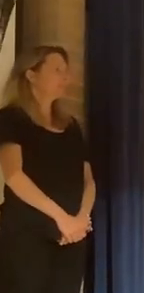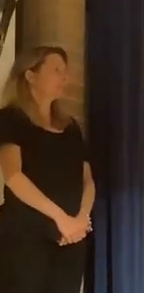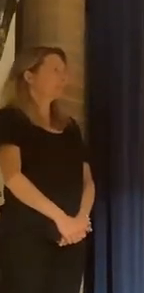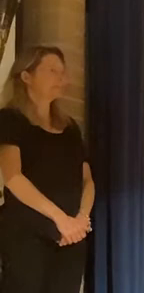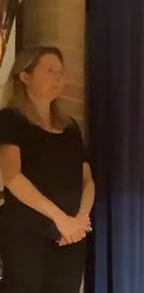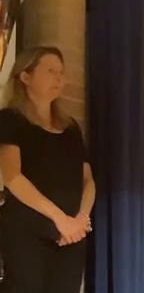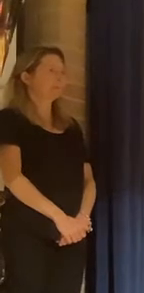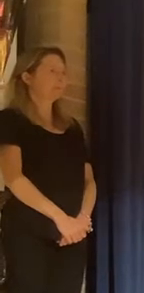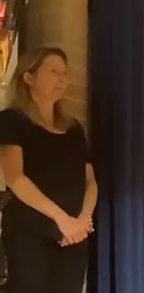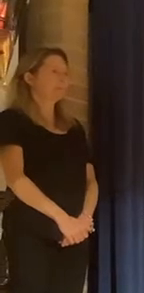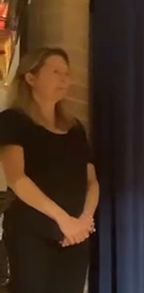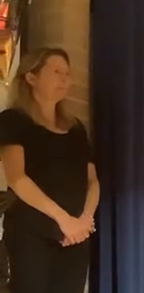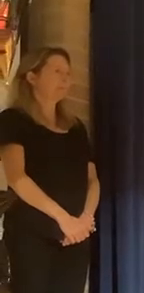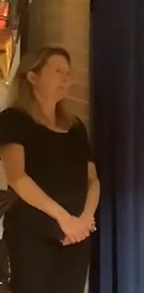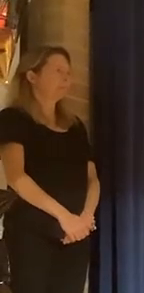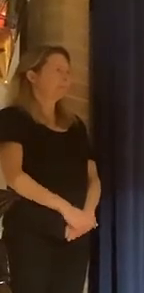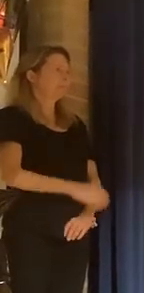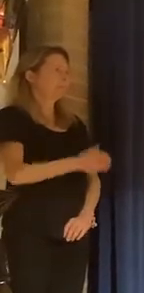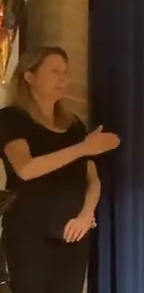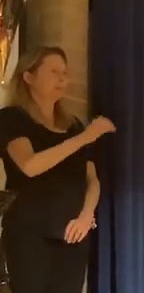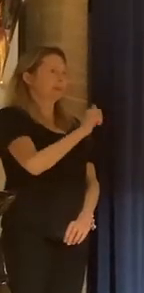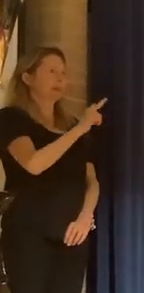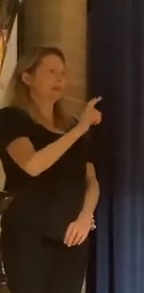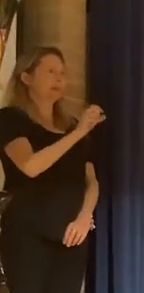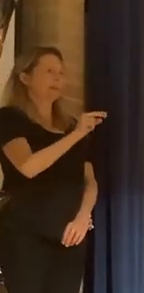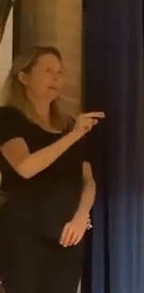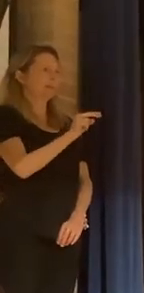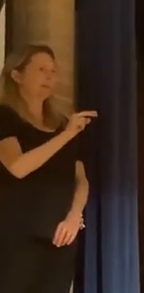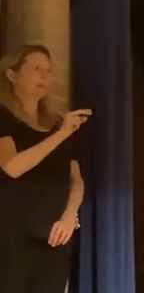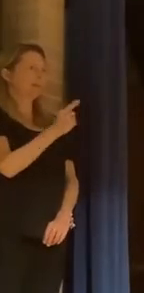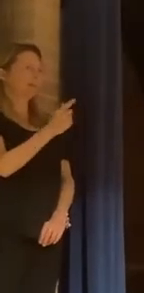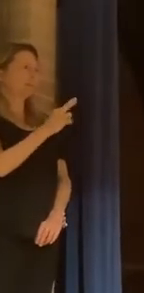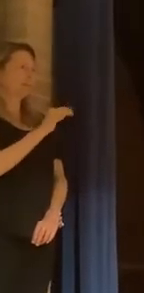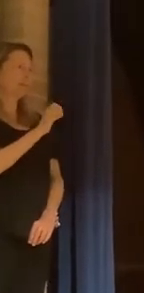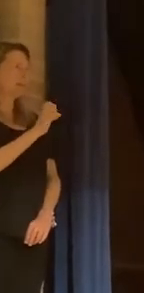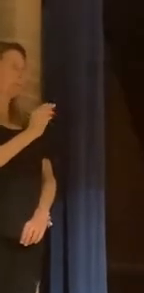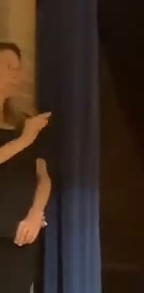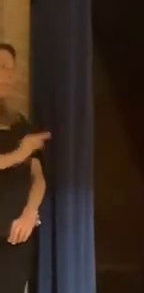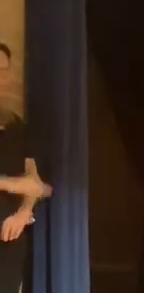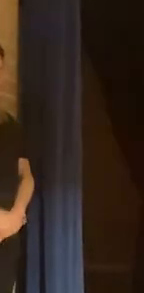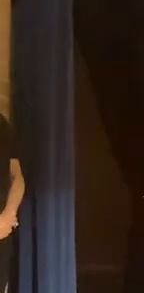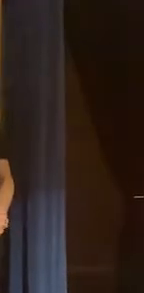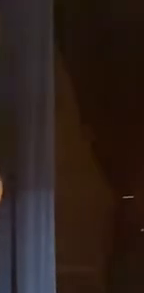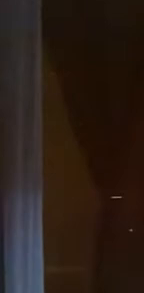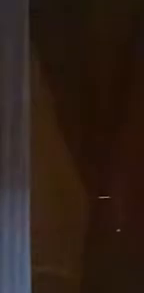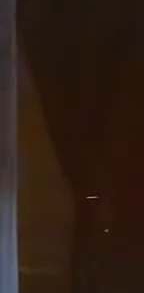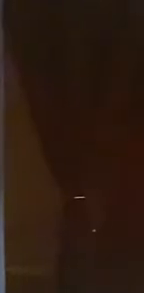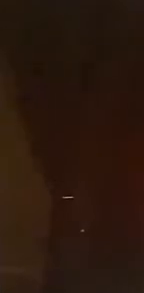Graduate I'd like to call up is Mr. Alan Graham. Come on down, Alan.